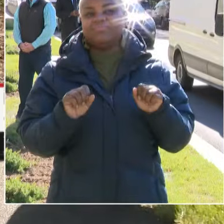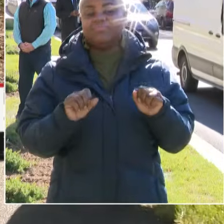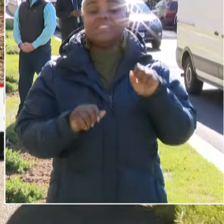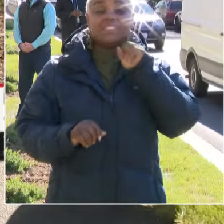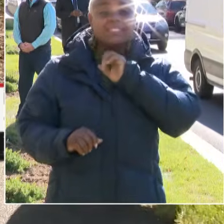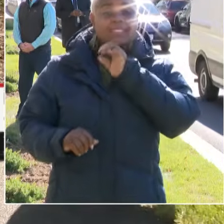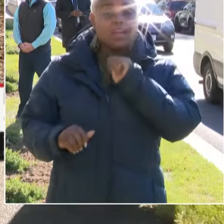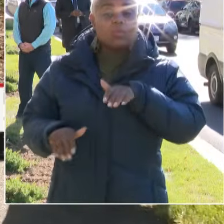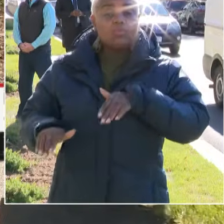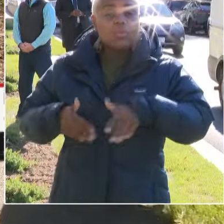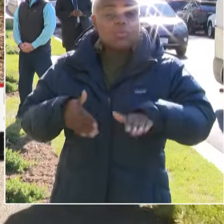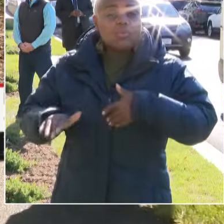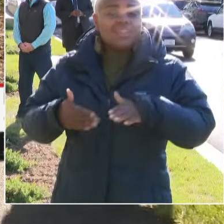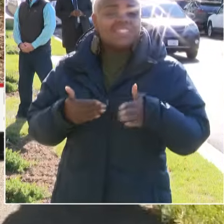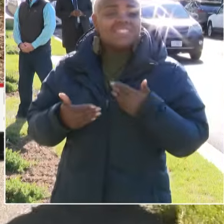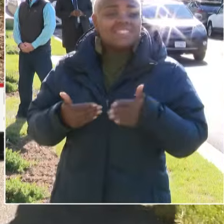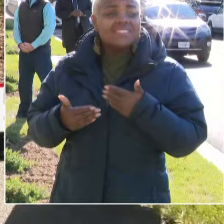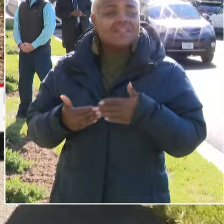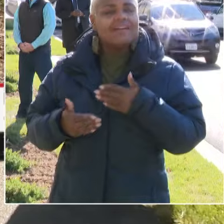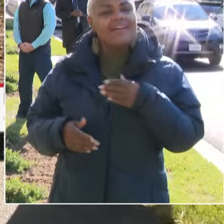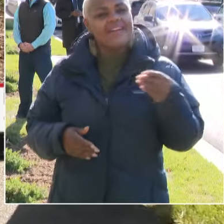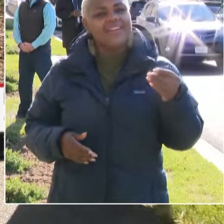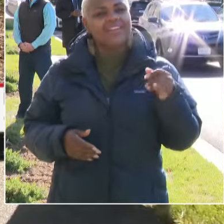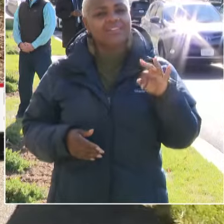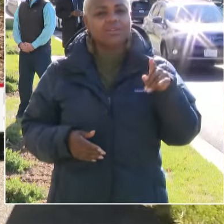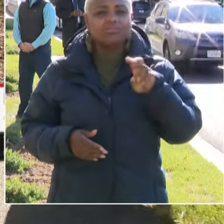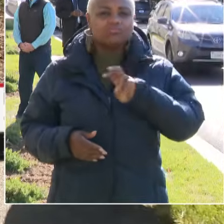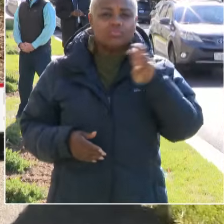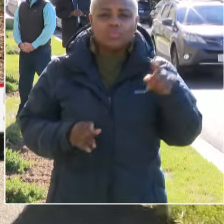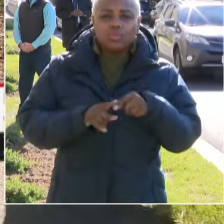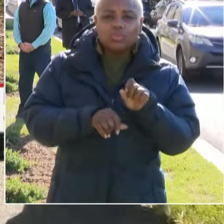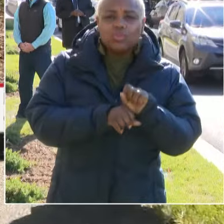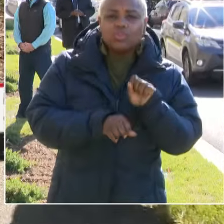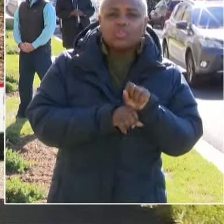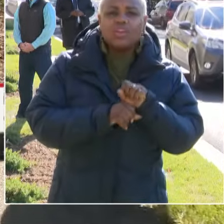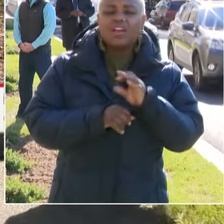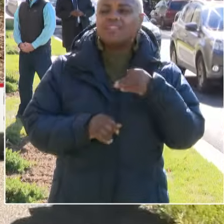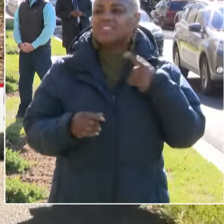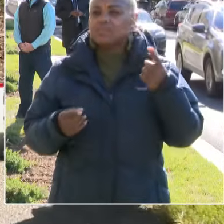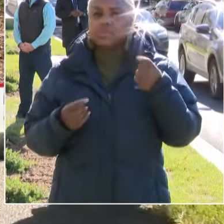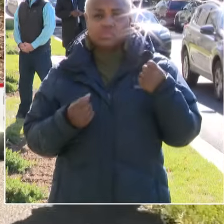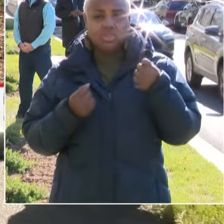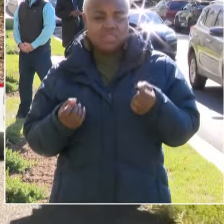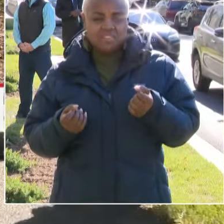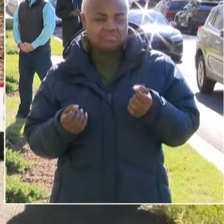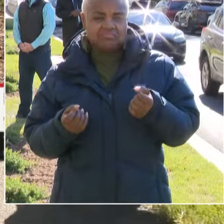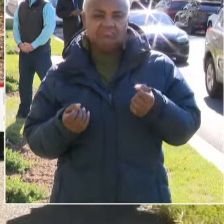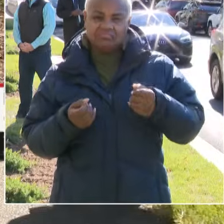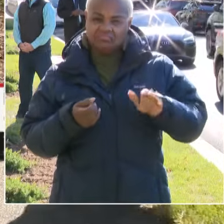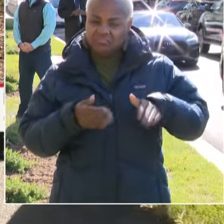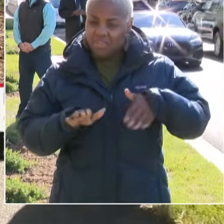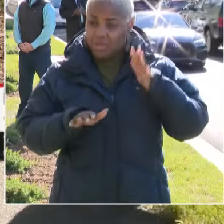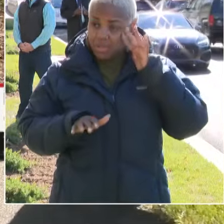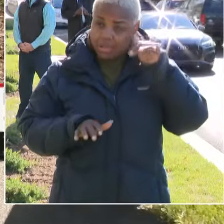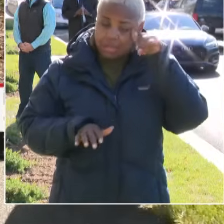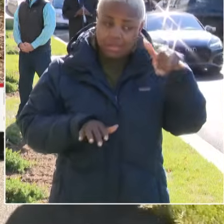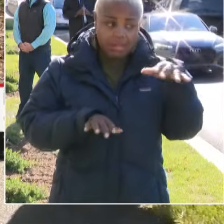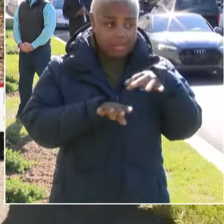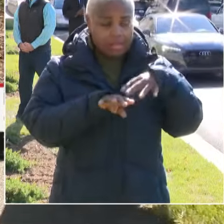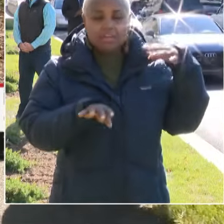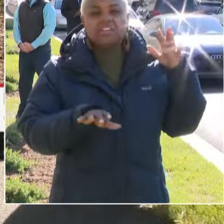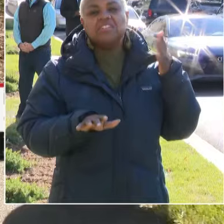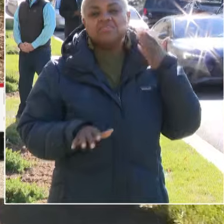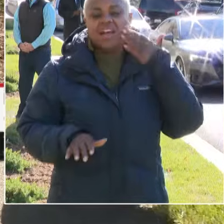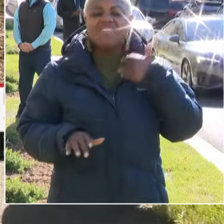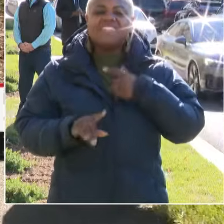easily, and commuters have real opportunity and alternatives to sitting in traffic. But most importantly, this trail represents what we